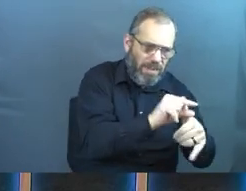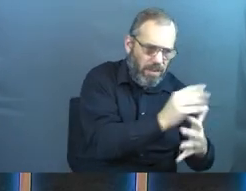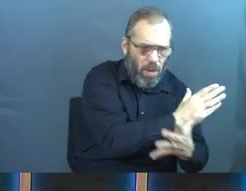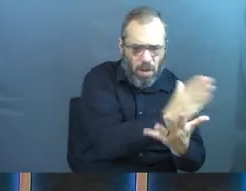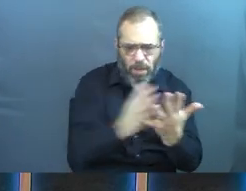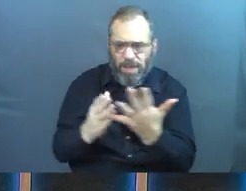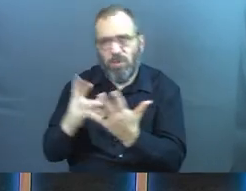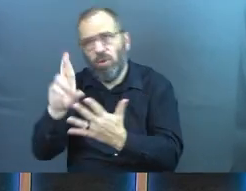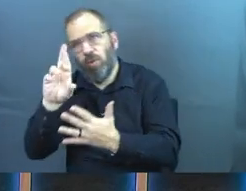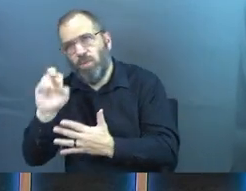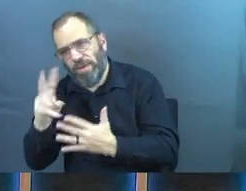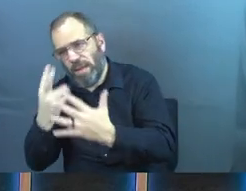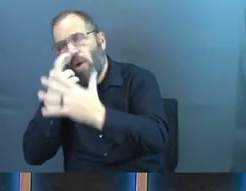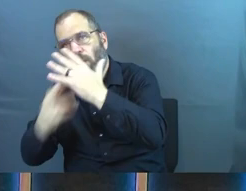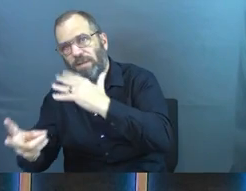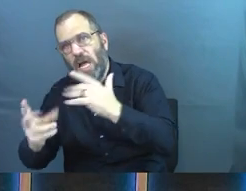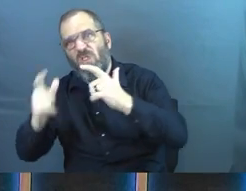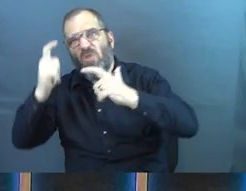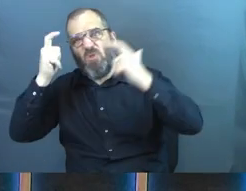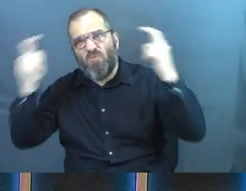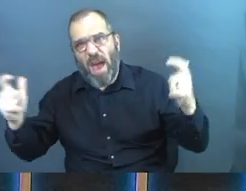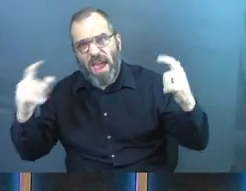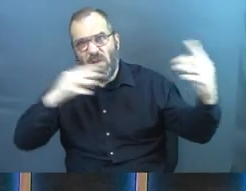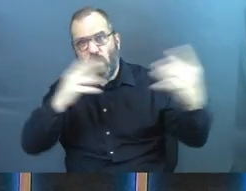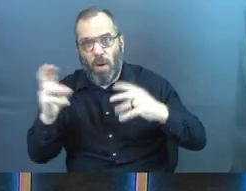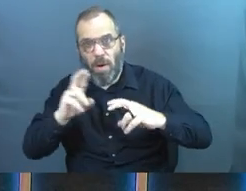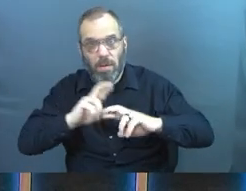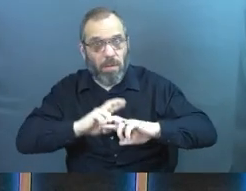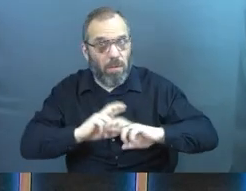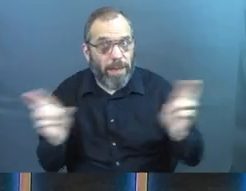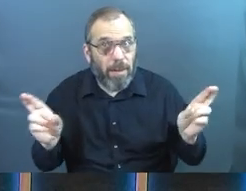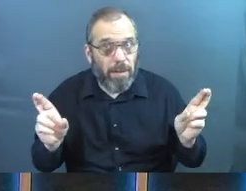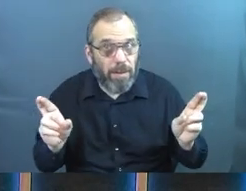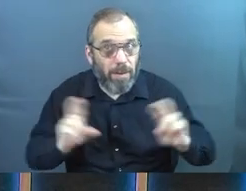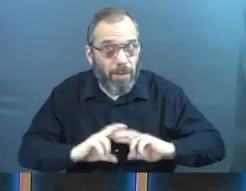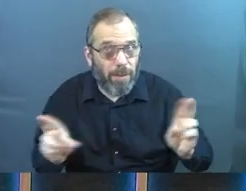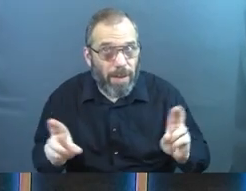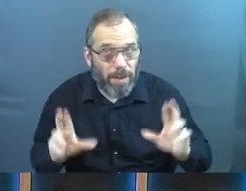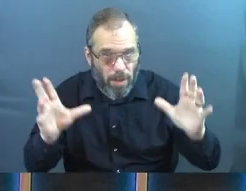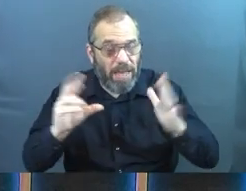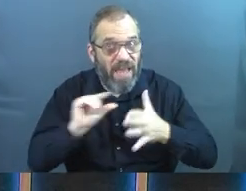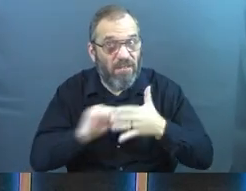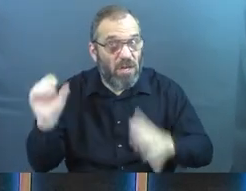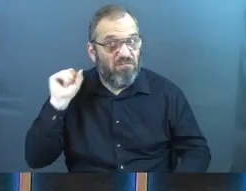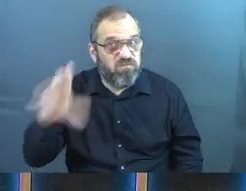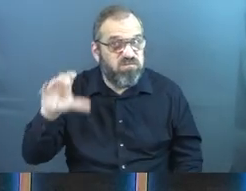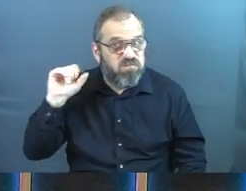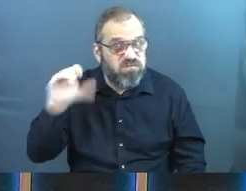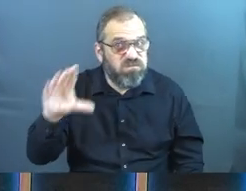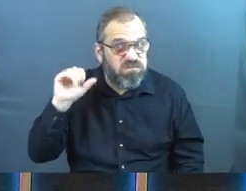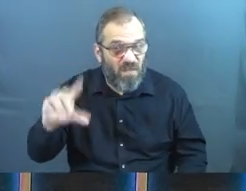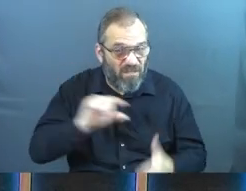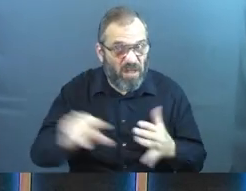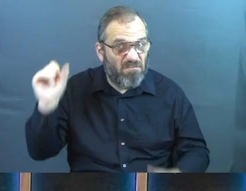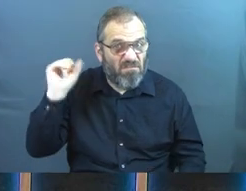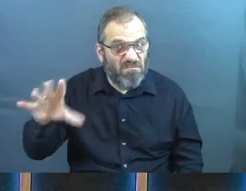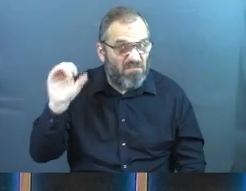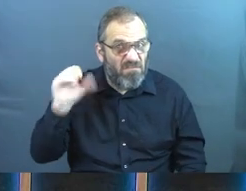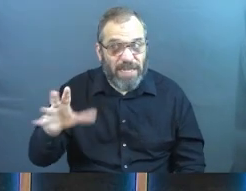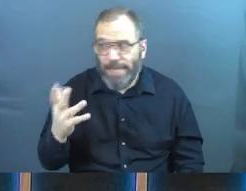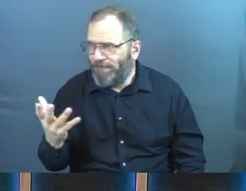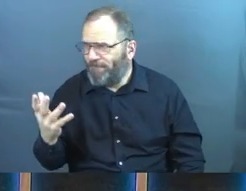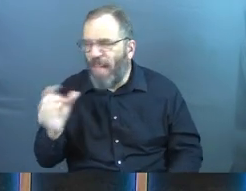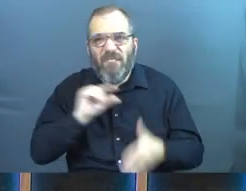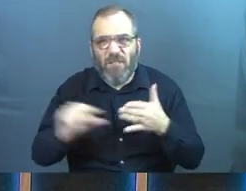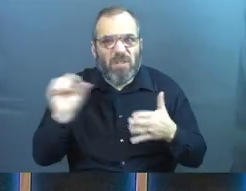war, the great war. You ready for this? Yeah. So I'm going to read lots of verses to you today. When I say lots of verses, it's